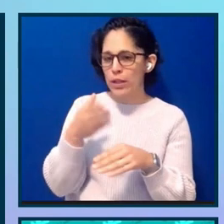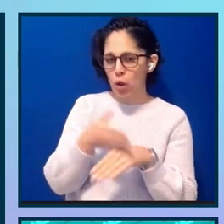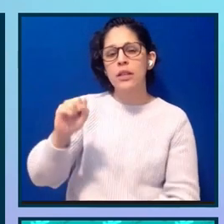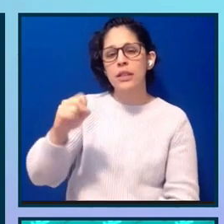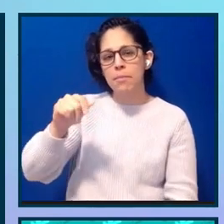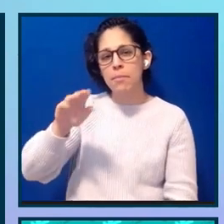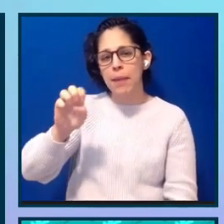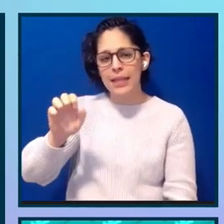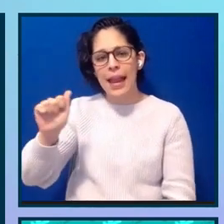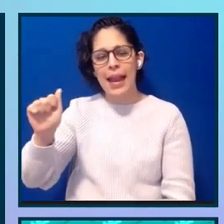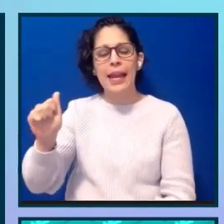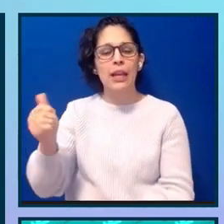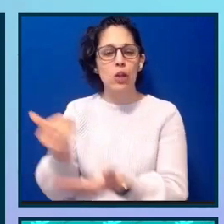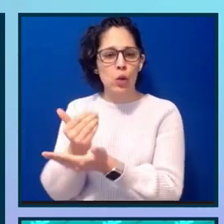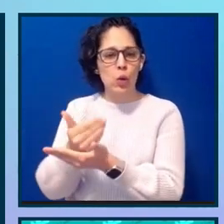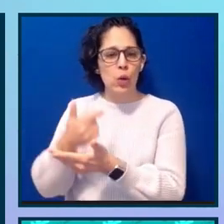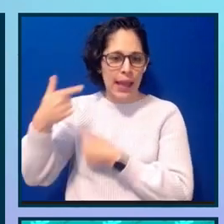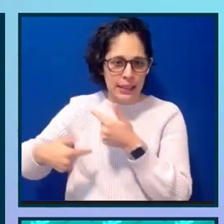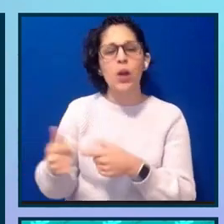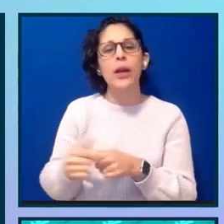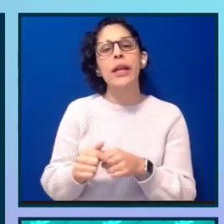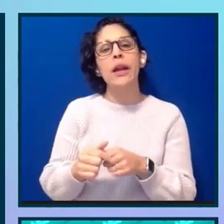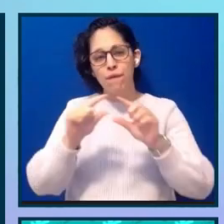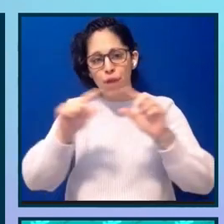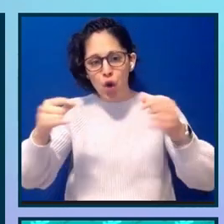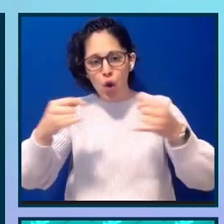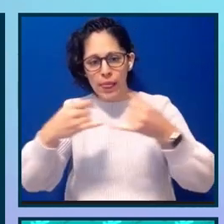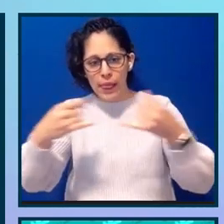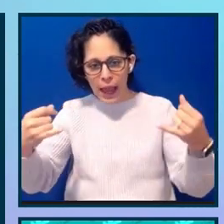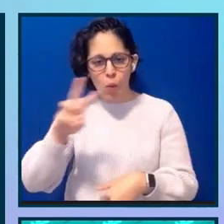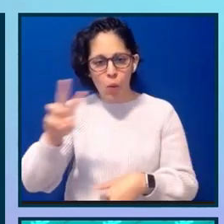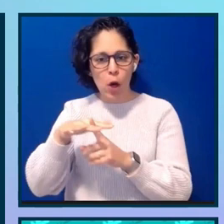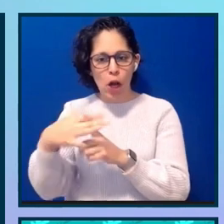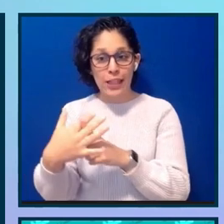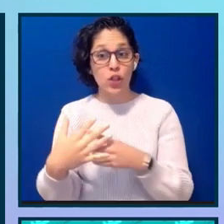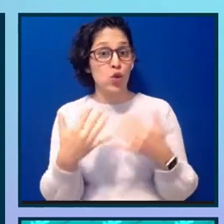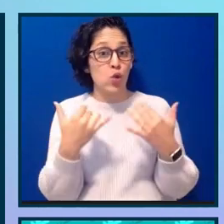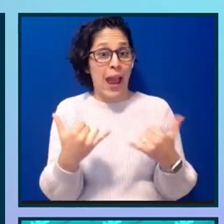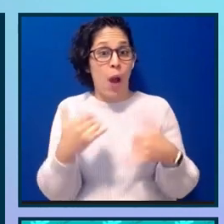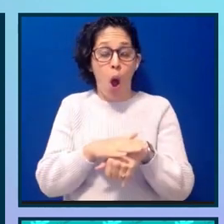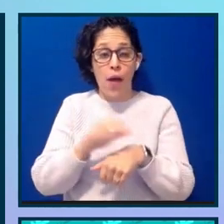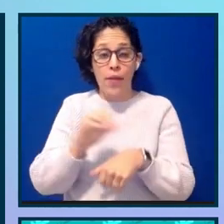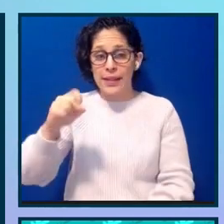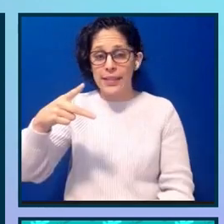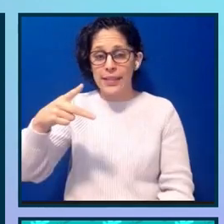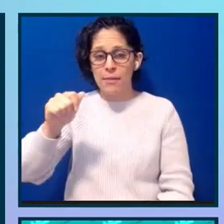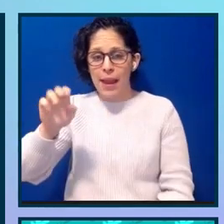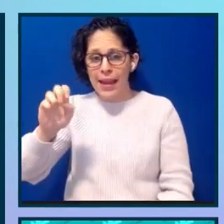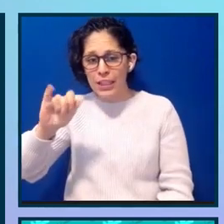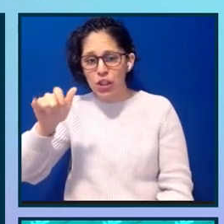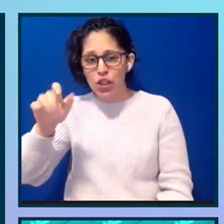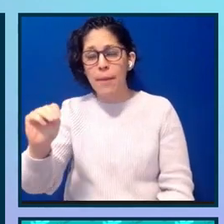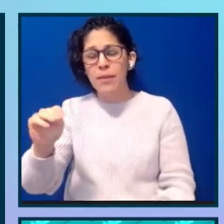site web content. Okay, so we're on the Space Jam website. As a spoiler, I should probably note